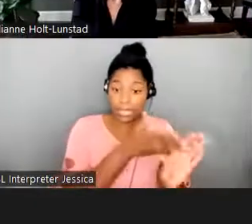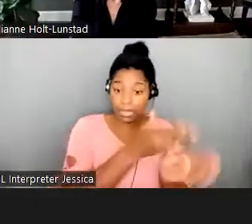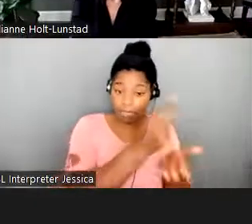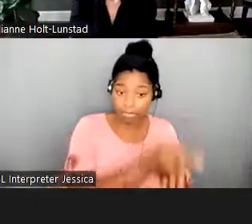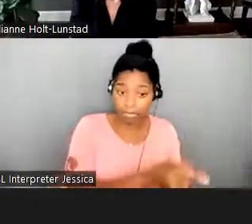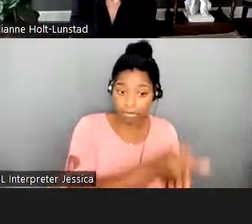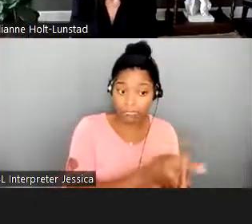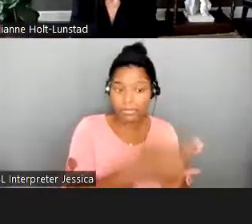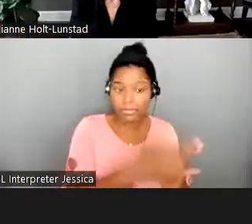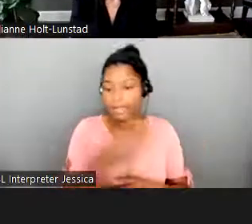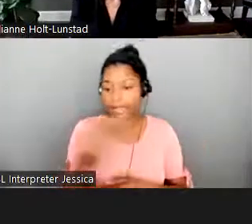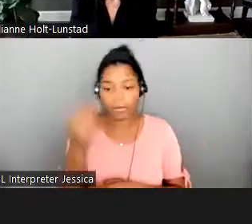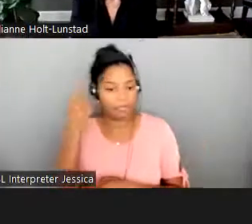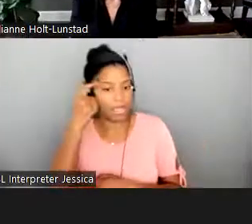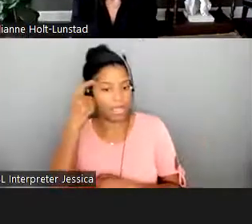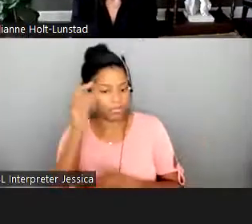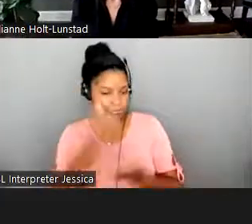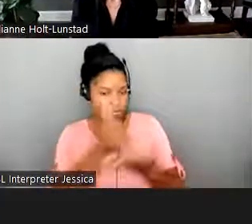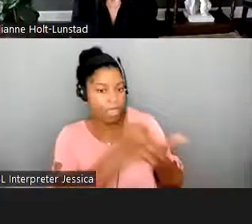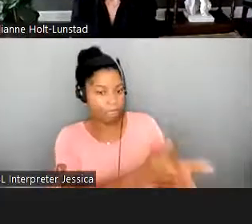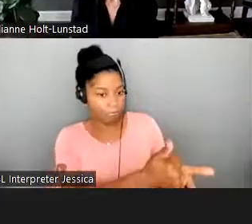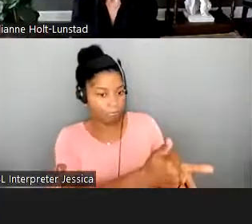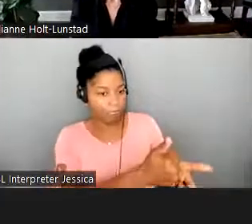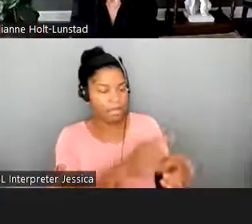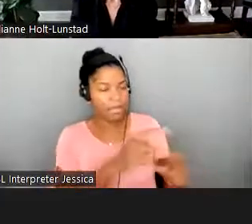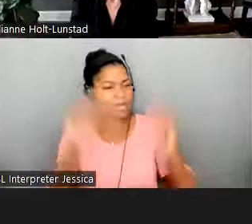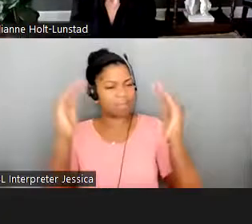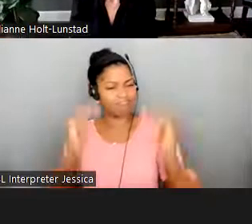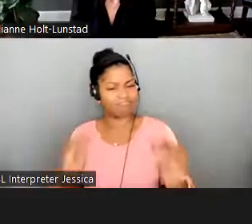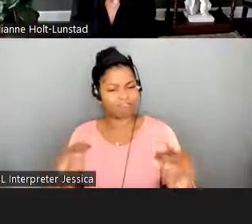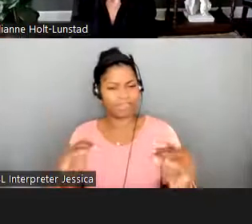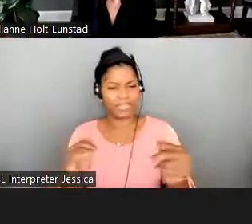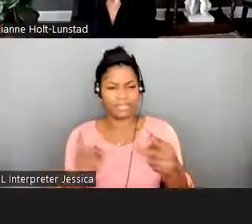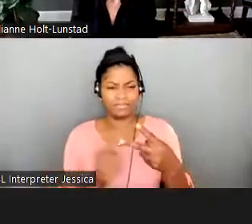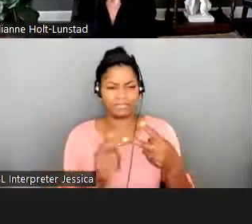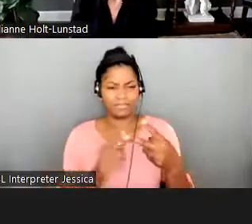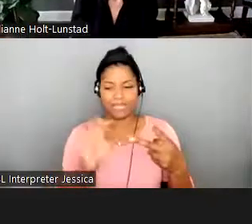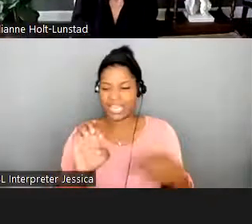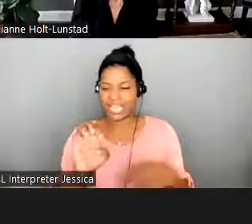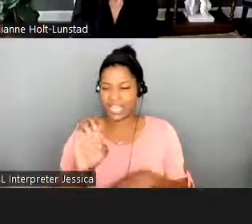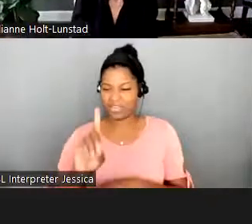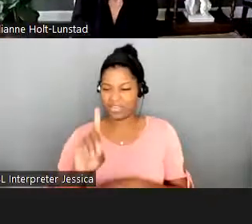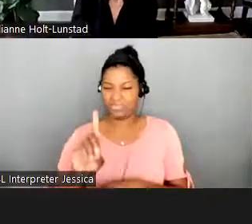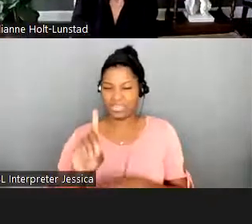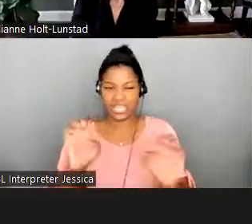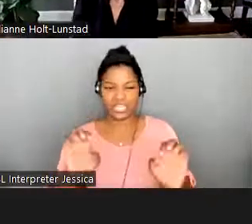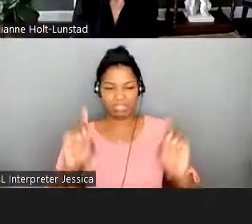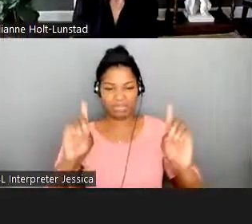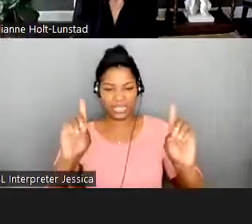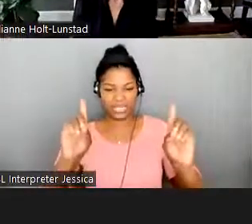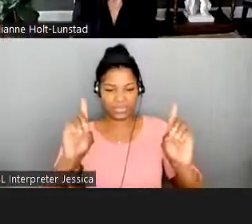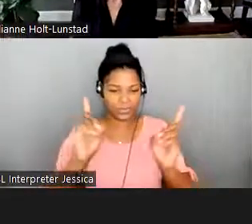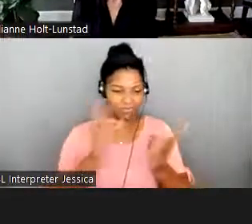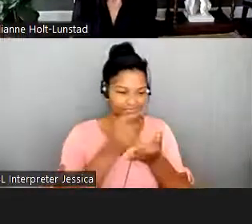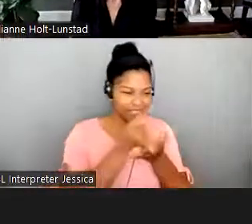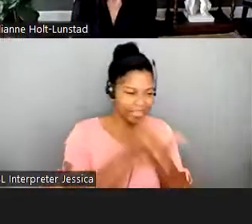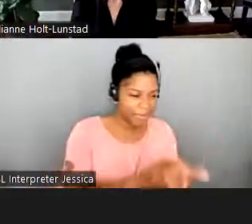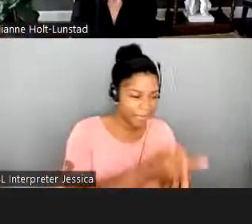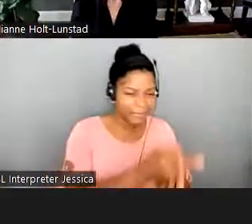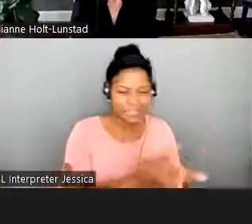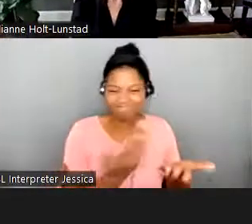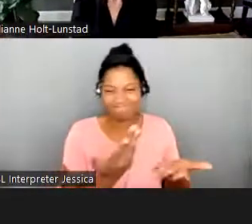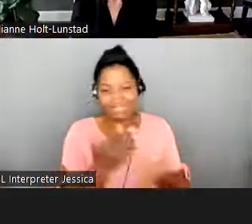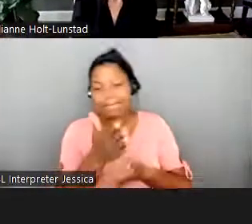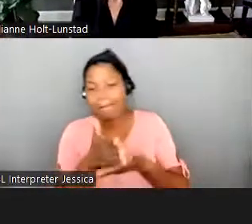effective. But when it came to educational interventions, the data was mixed. So some were effective and